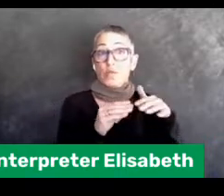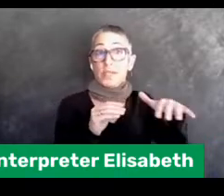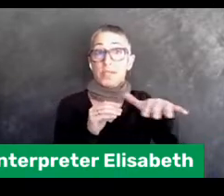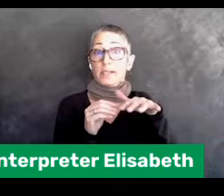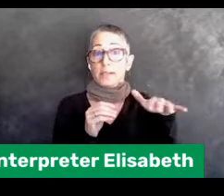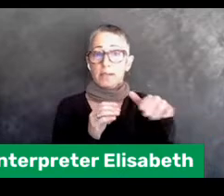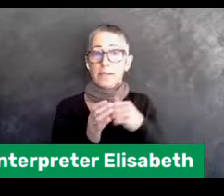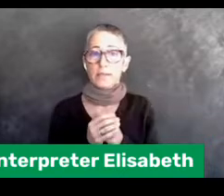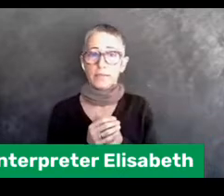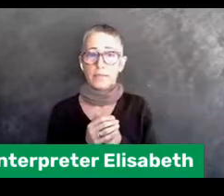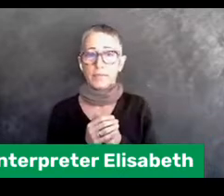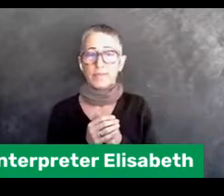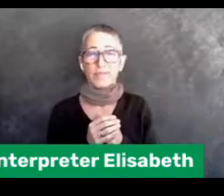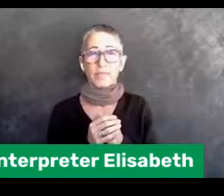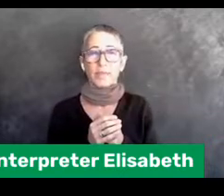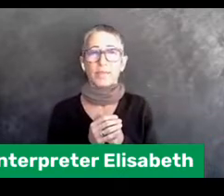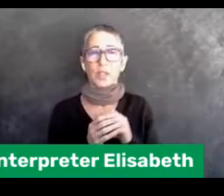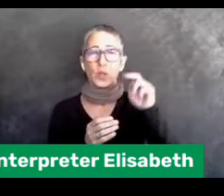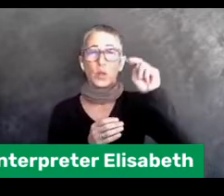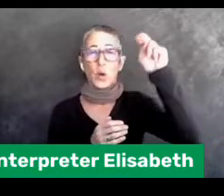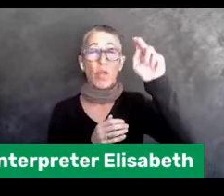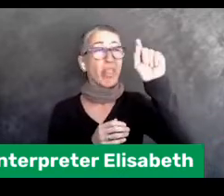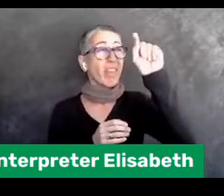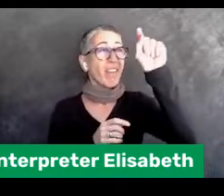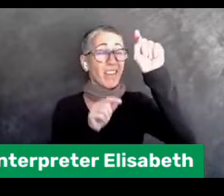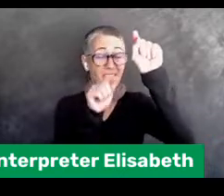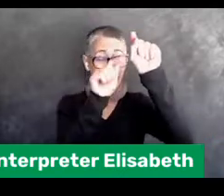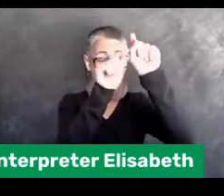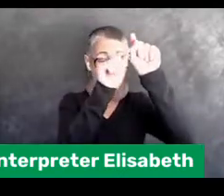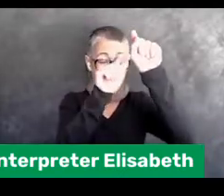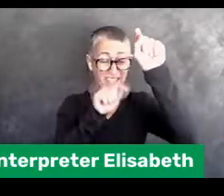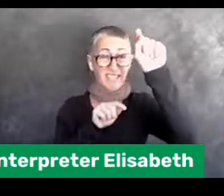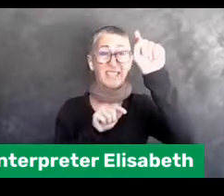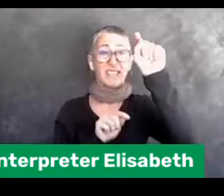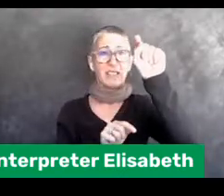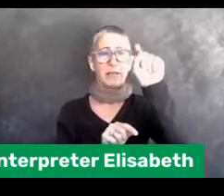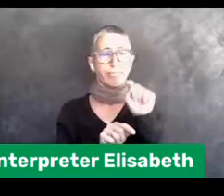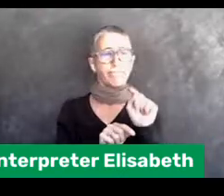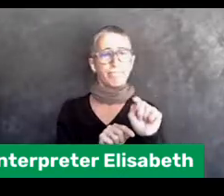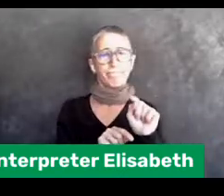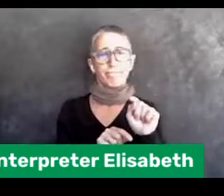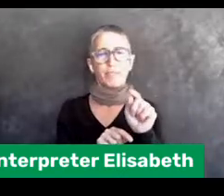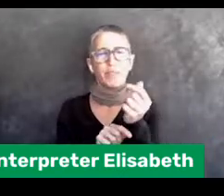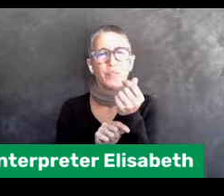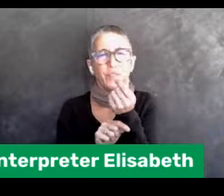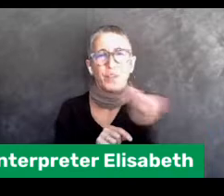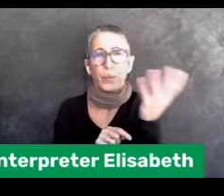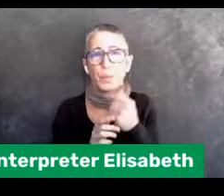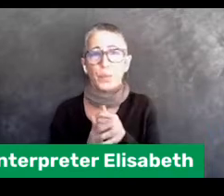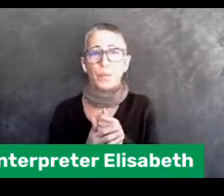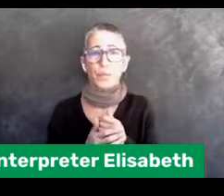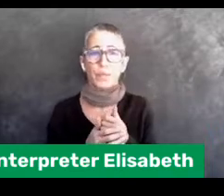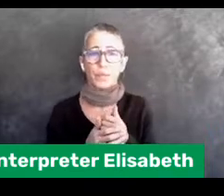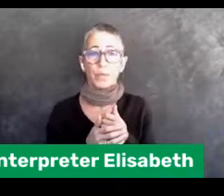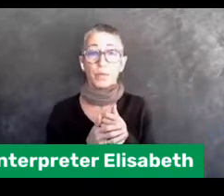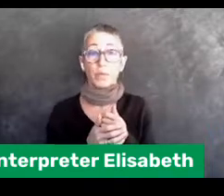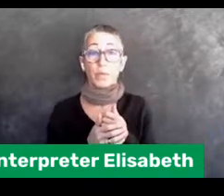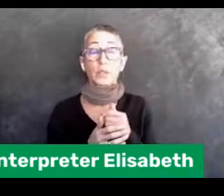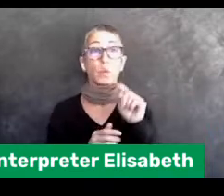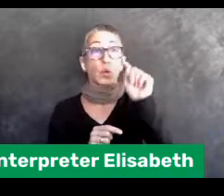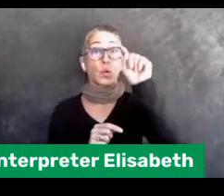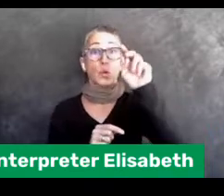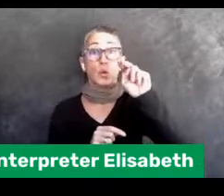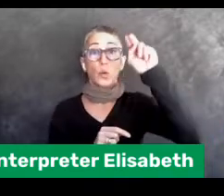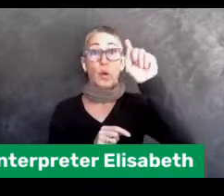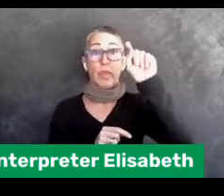primarily spread out from North Austin to South Austin. But as you can see, we have a spacious middle area in